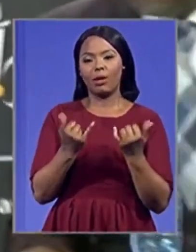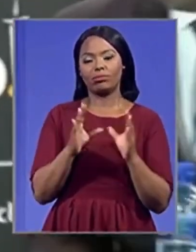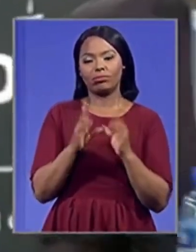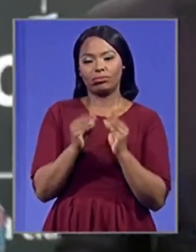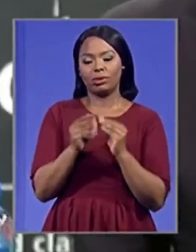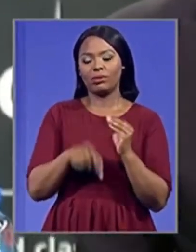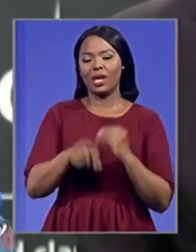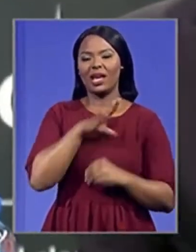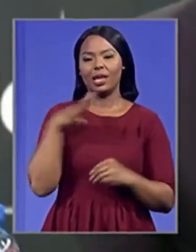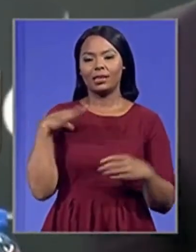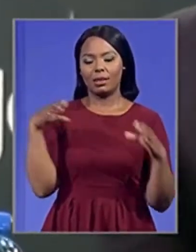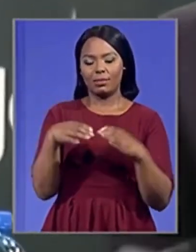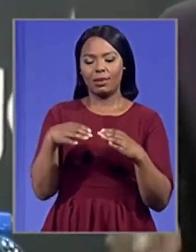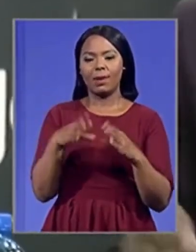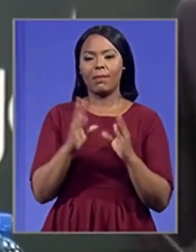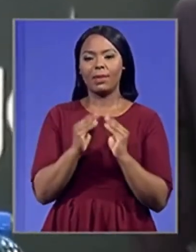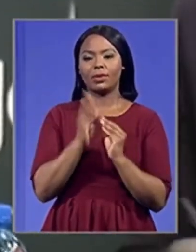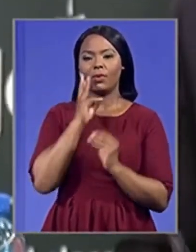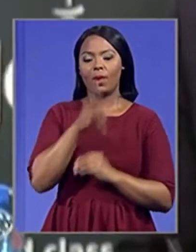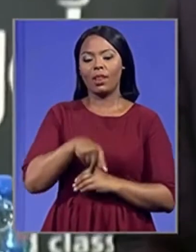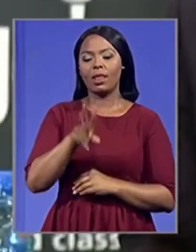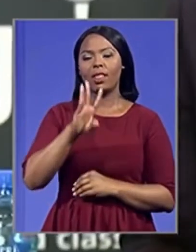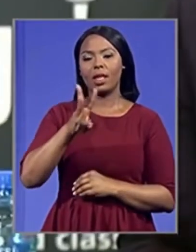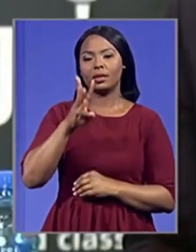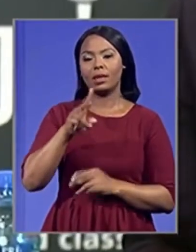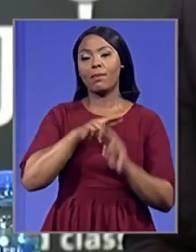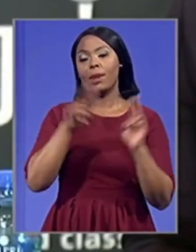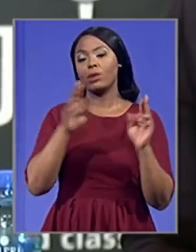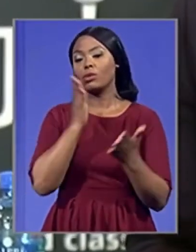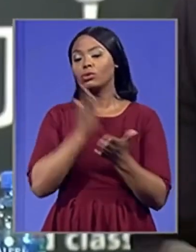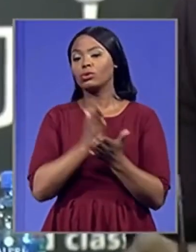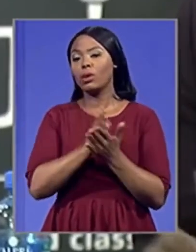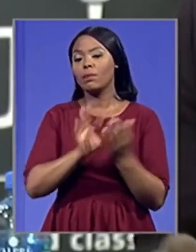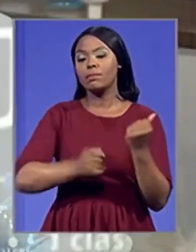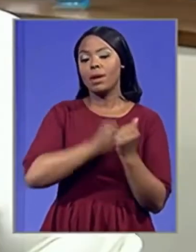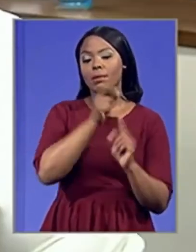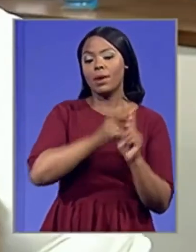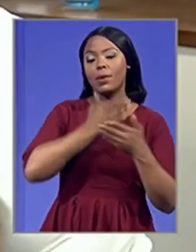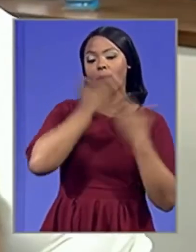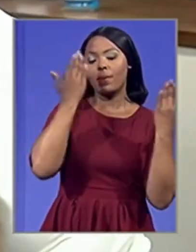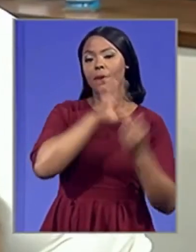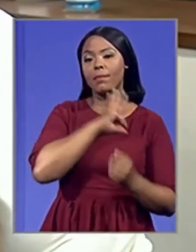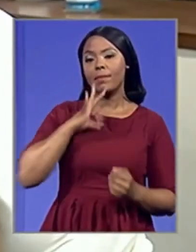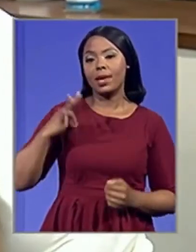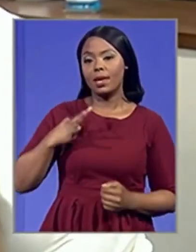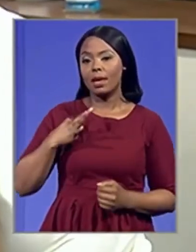ka Labone, mme ha wa hlaka hore na ntlha ena ya ho hloka tshepo ho Meyara e tla kenyeletswa kapa tjhe.